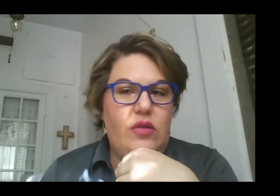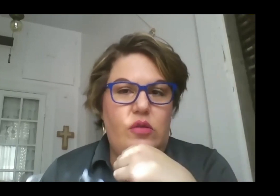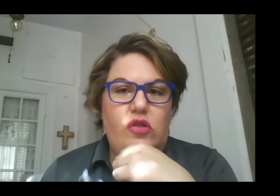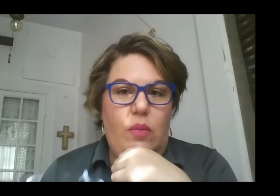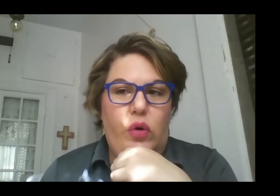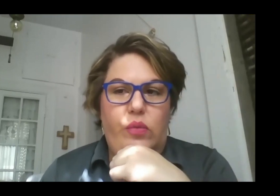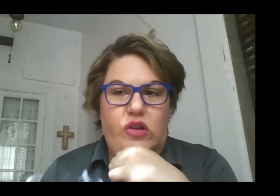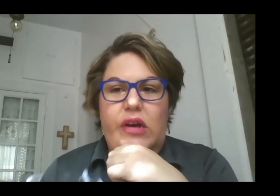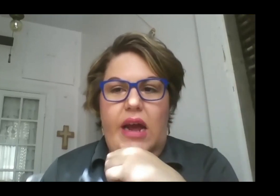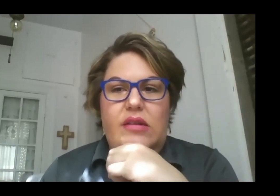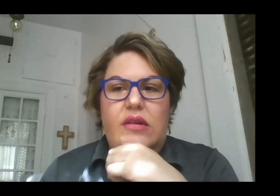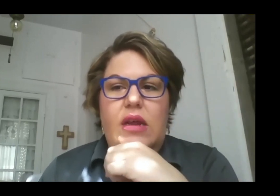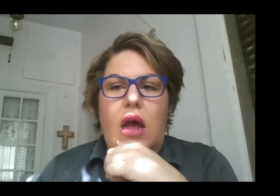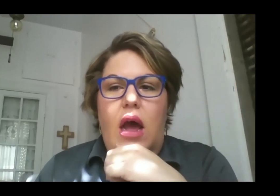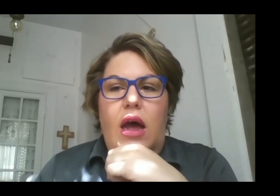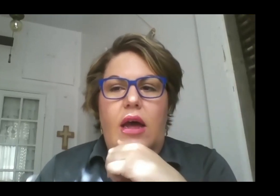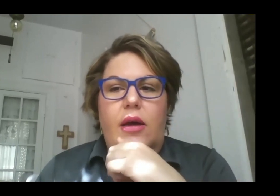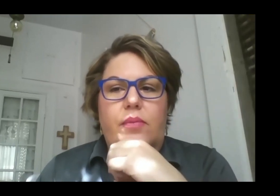the student job board, which you can access